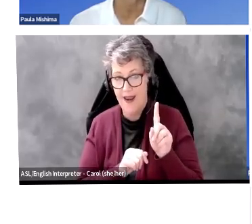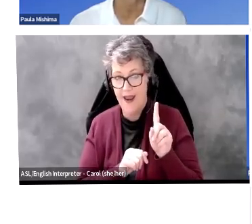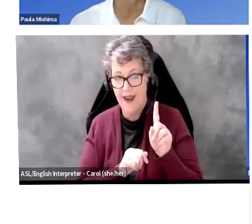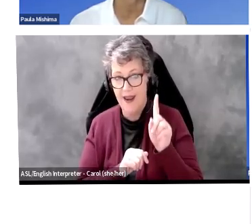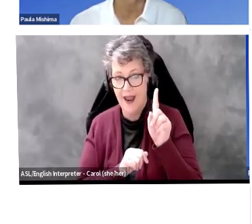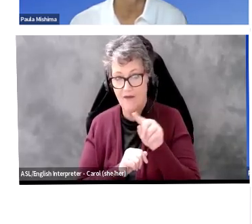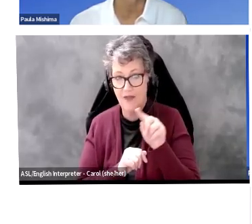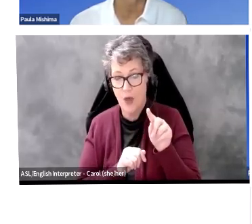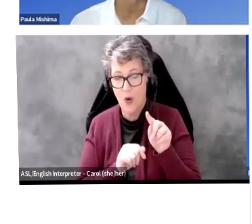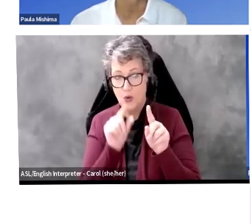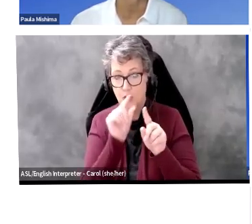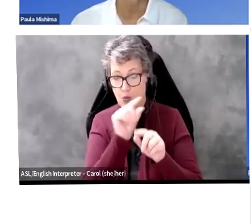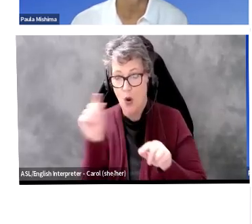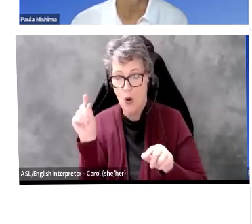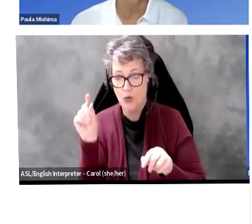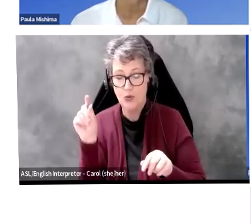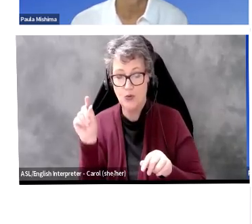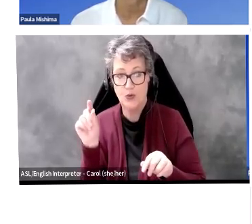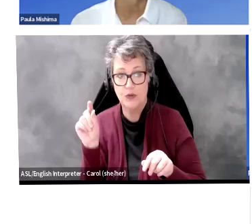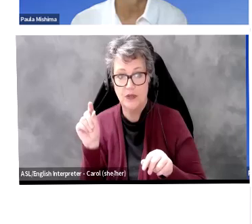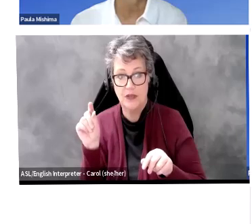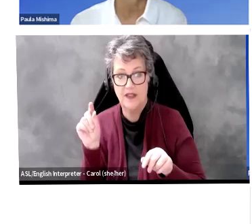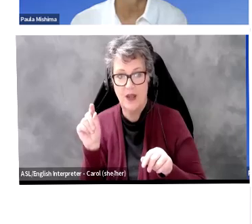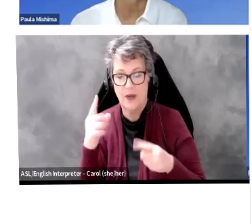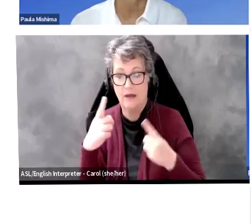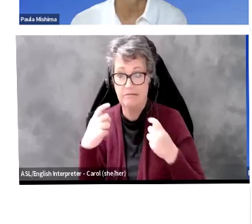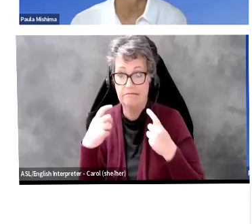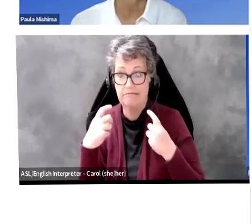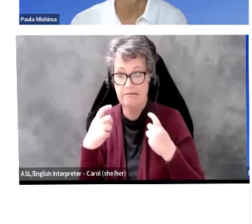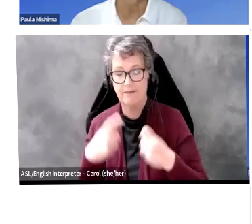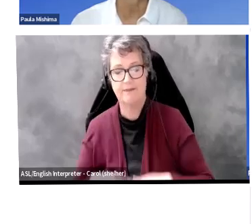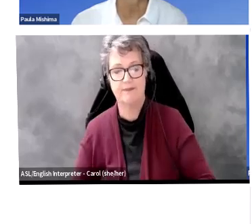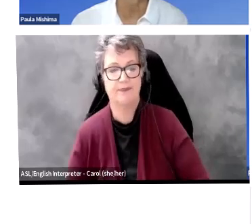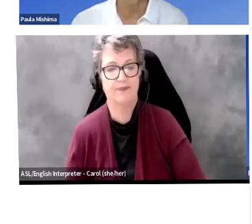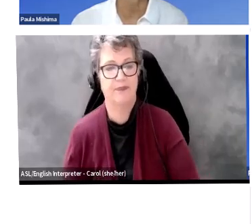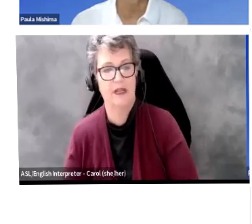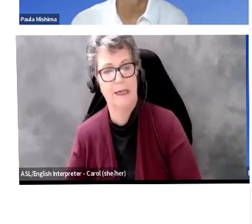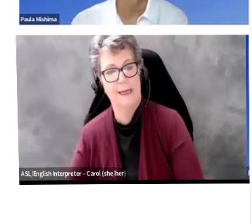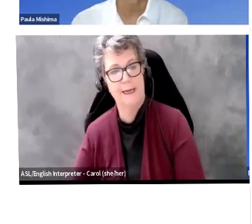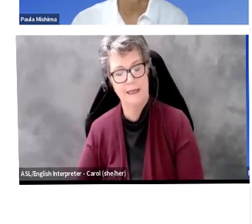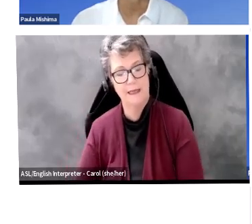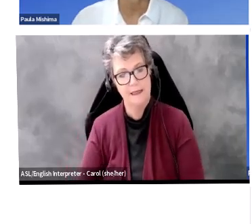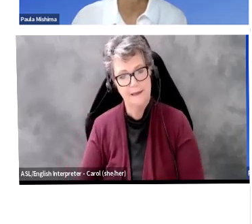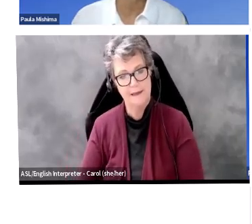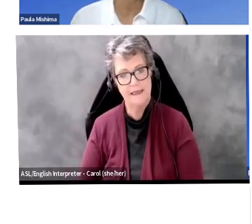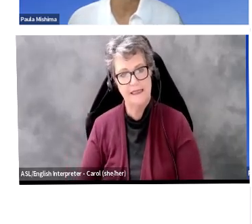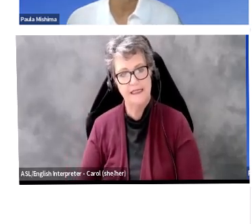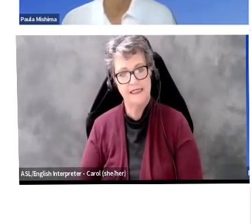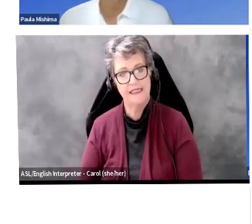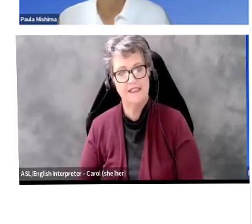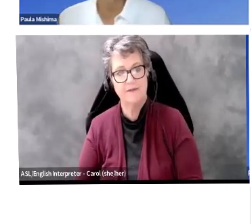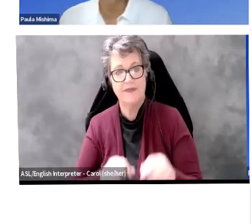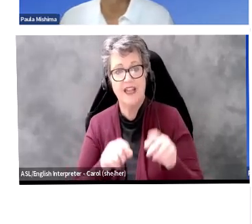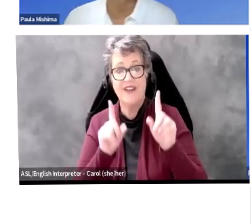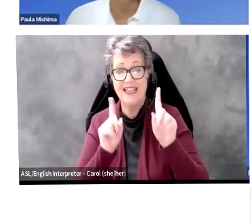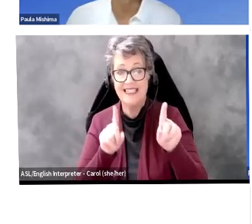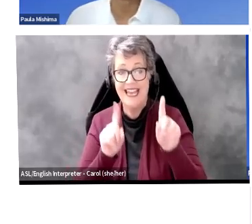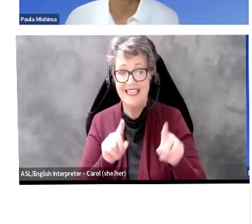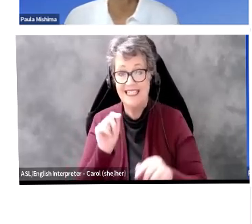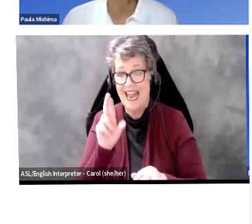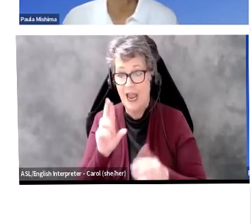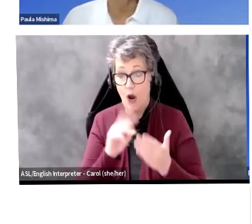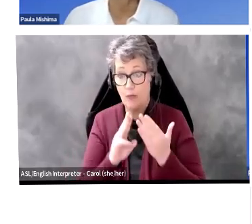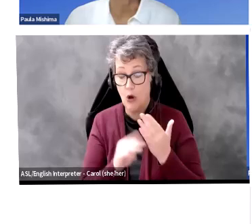these rows that we get a lot of questions on, and that is, may attendance in an AR